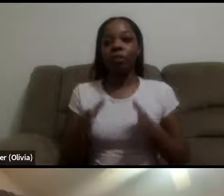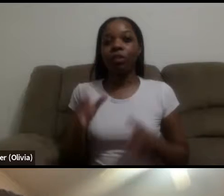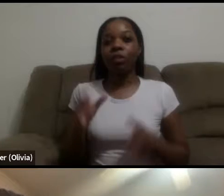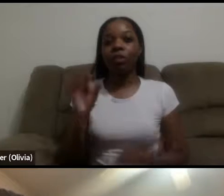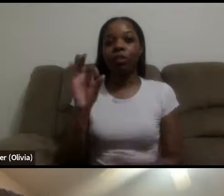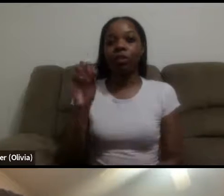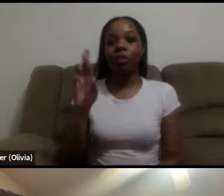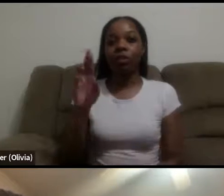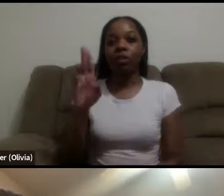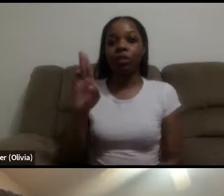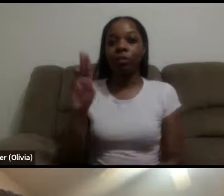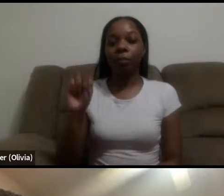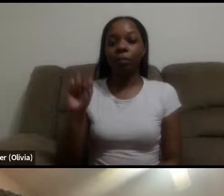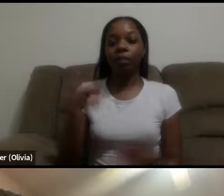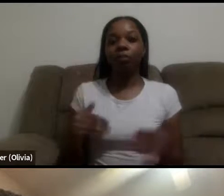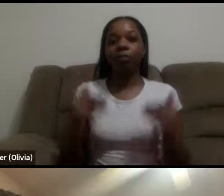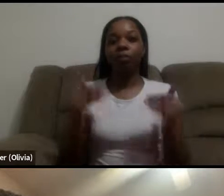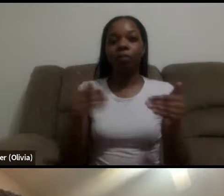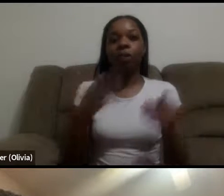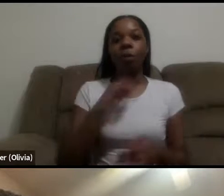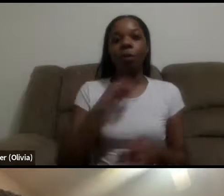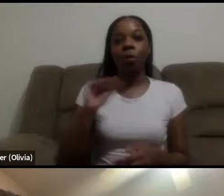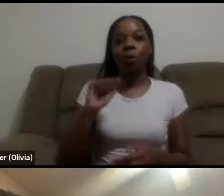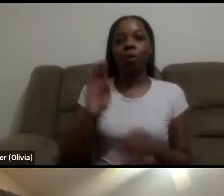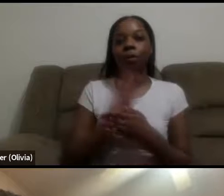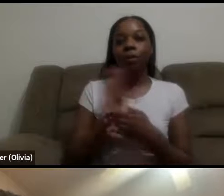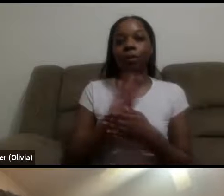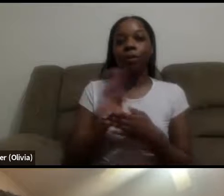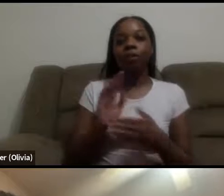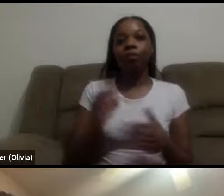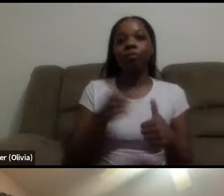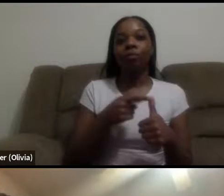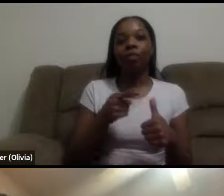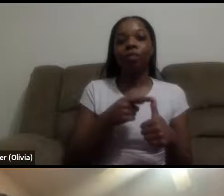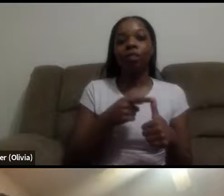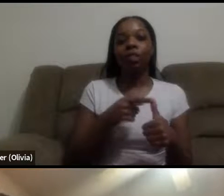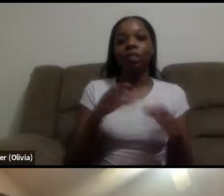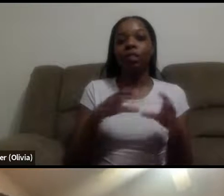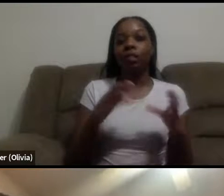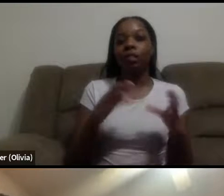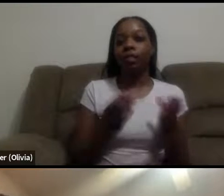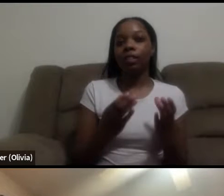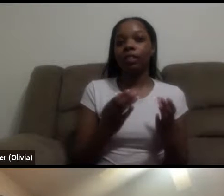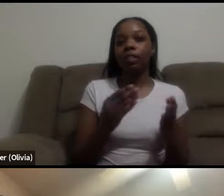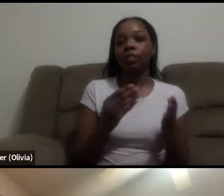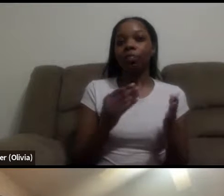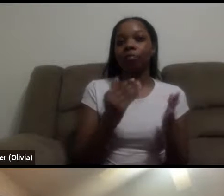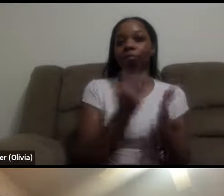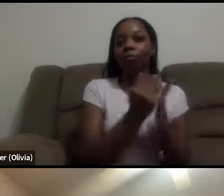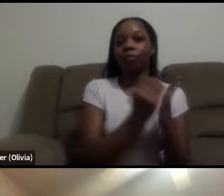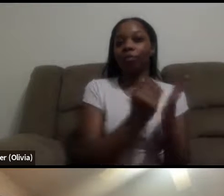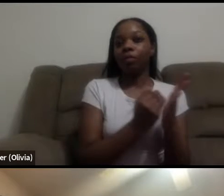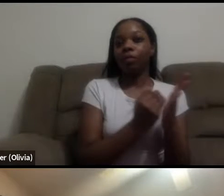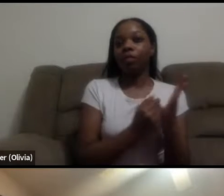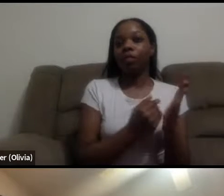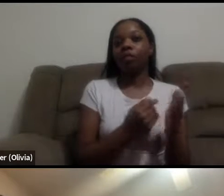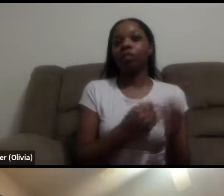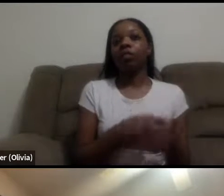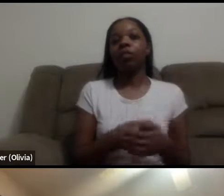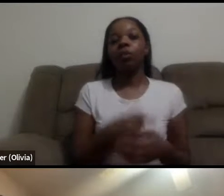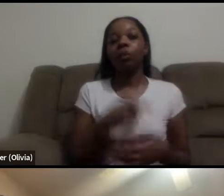old business. First, we have the course outline. Whoever is presenting that, feel free to share your